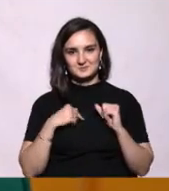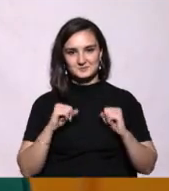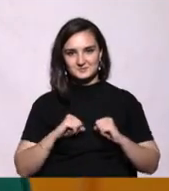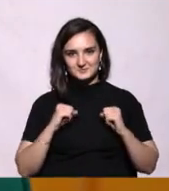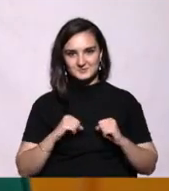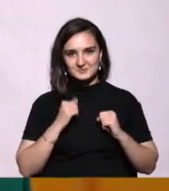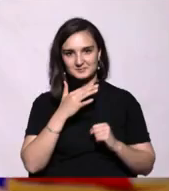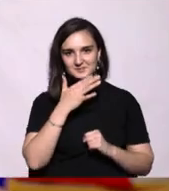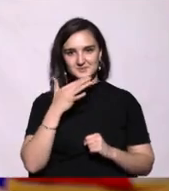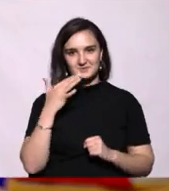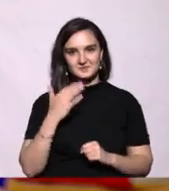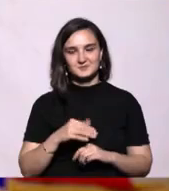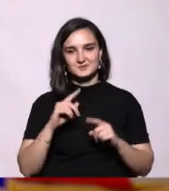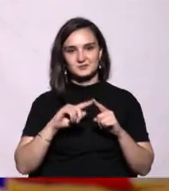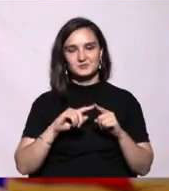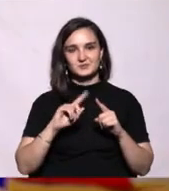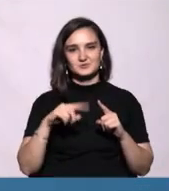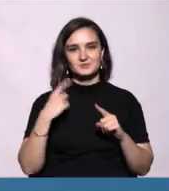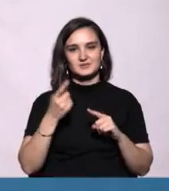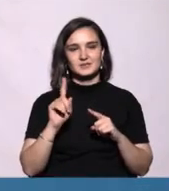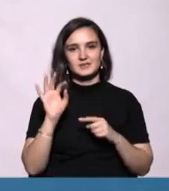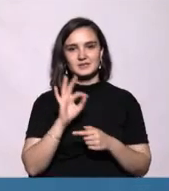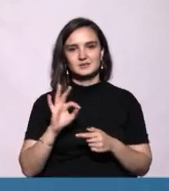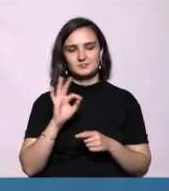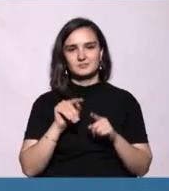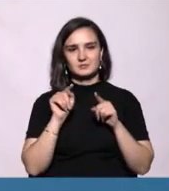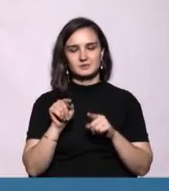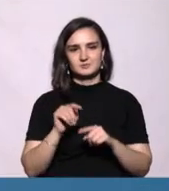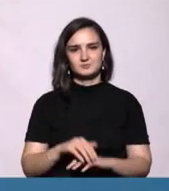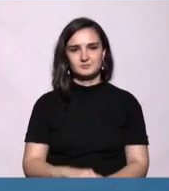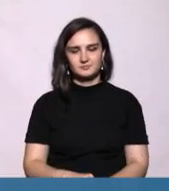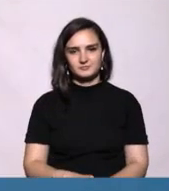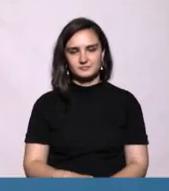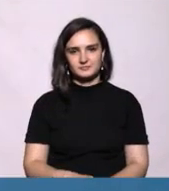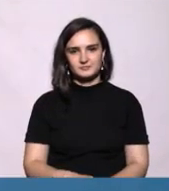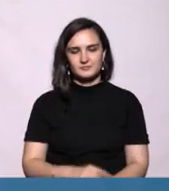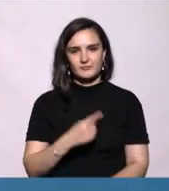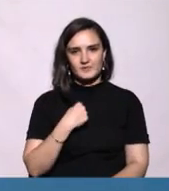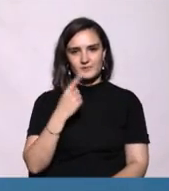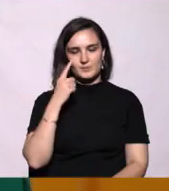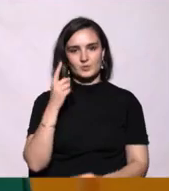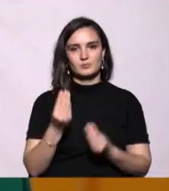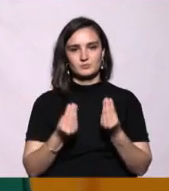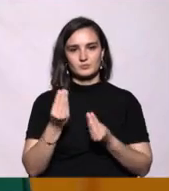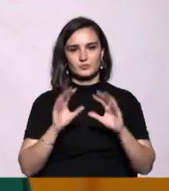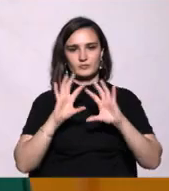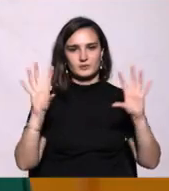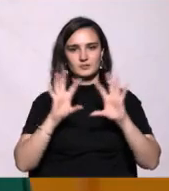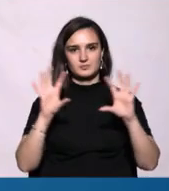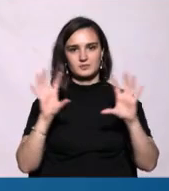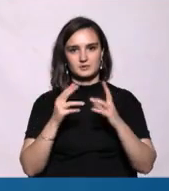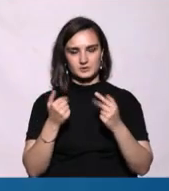more. And, for the next one, what about that one? Hmm, I think it's play volleyball.